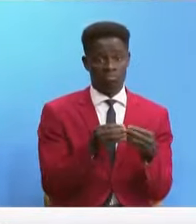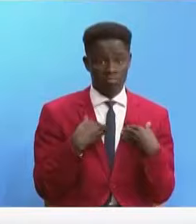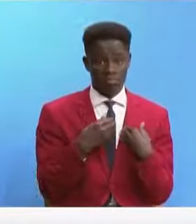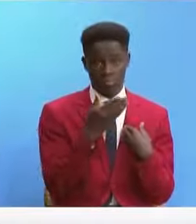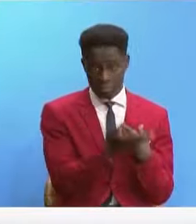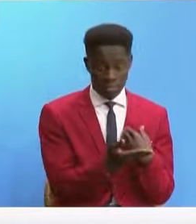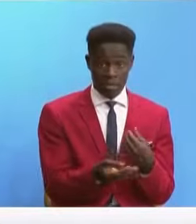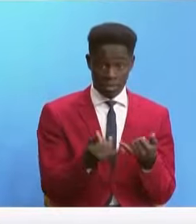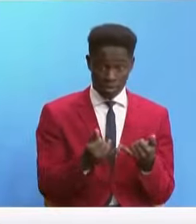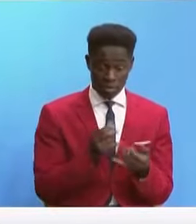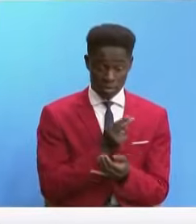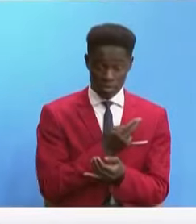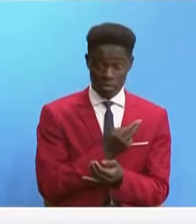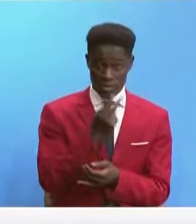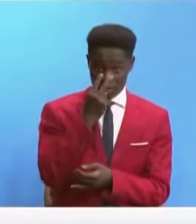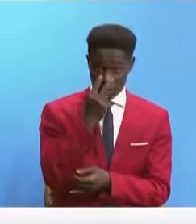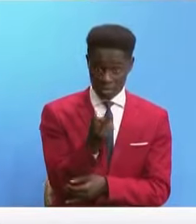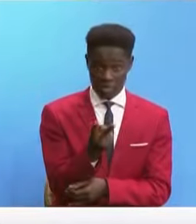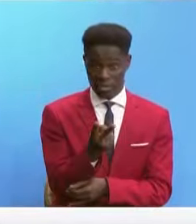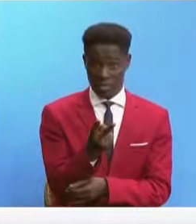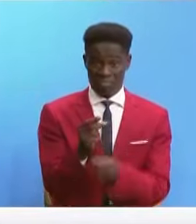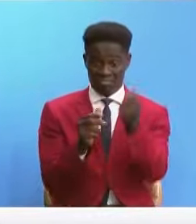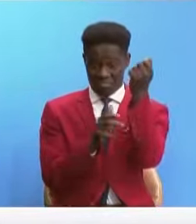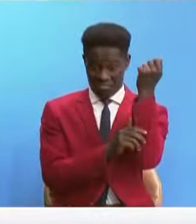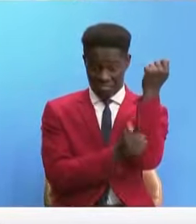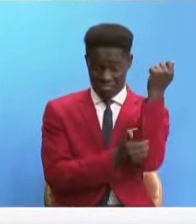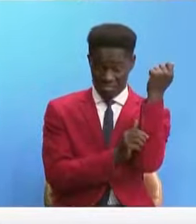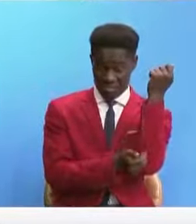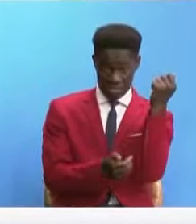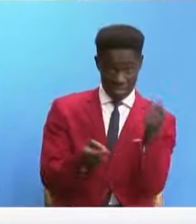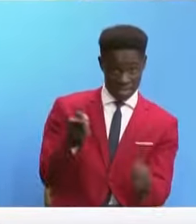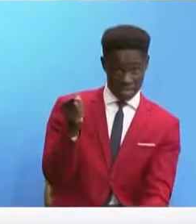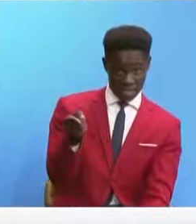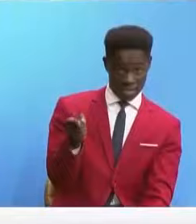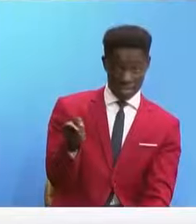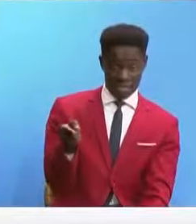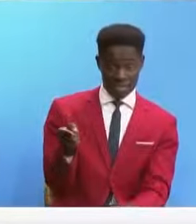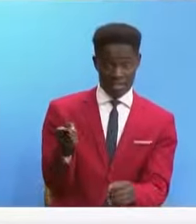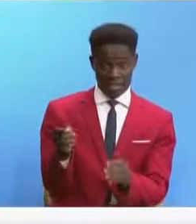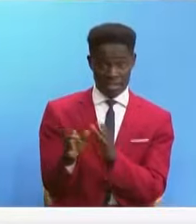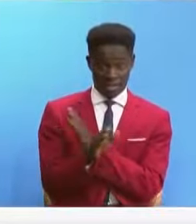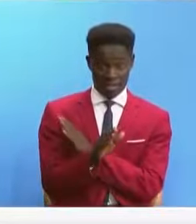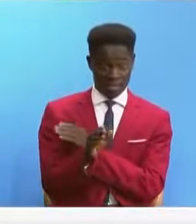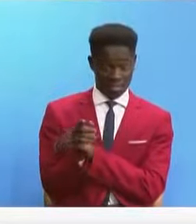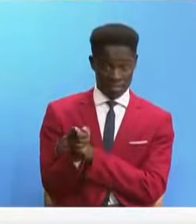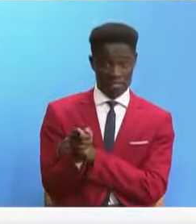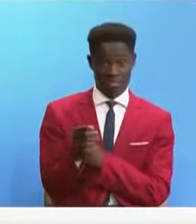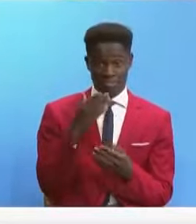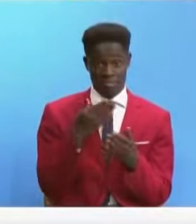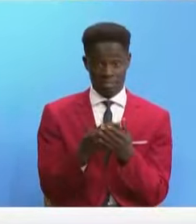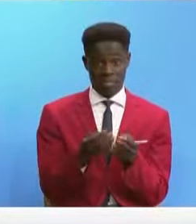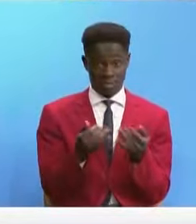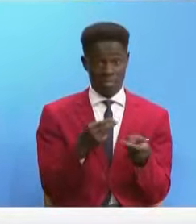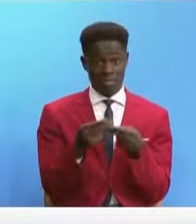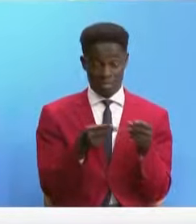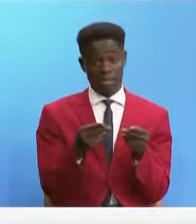saw that the base of that is agriculture. It's why all the family in Burundi are doing